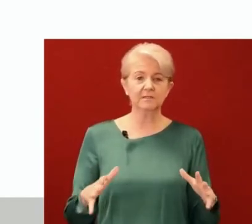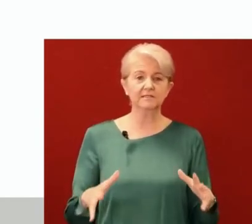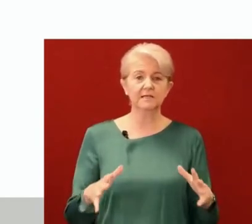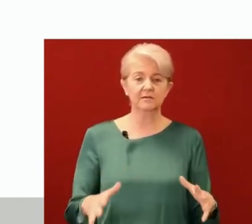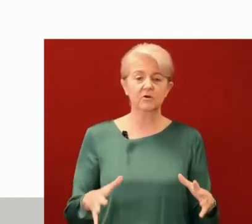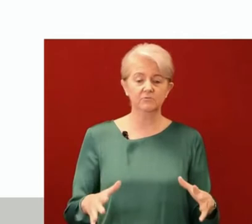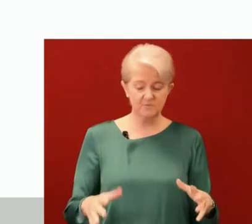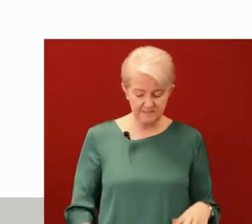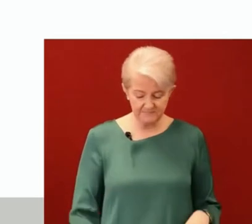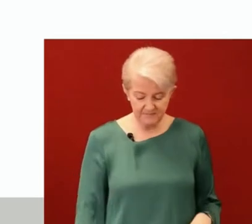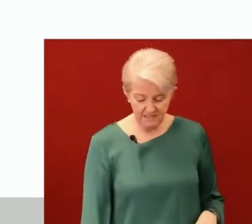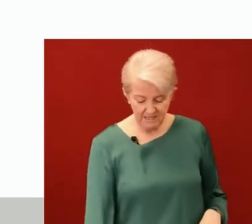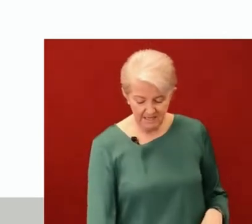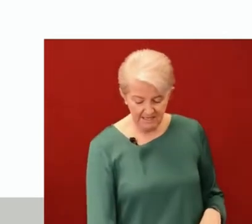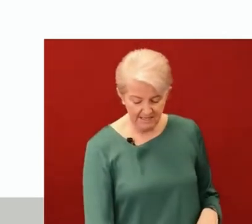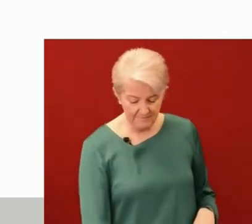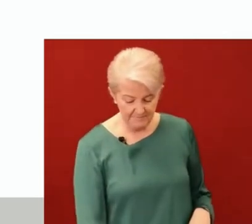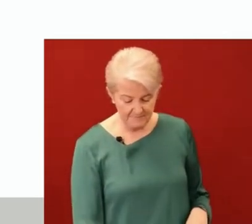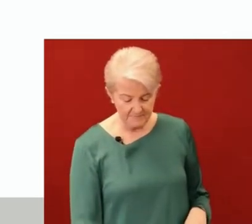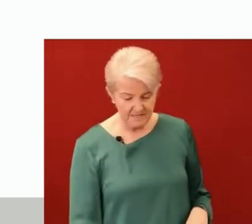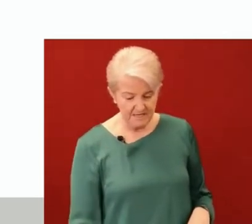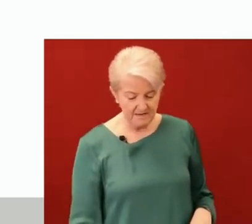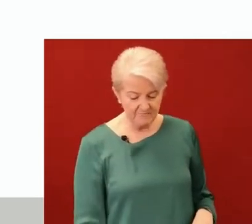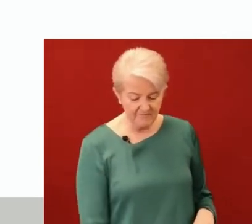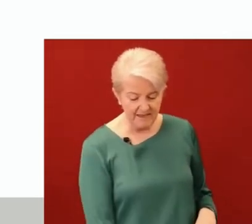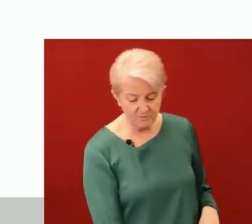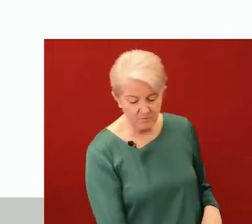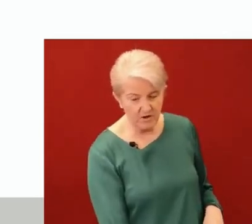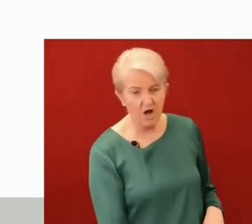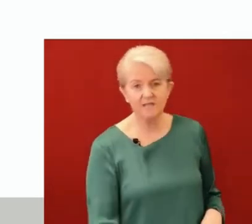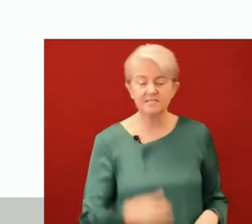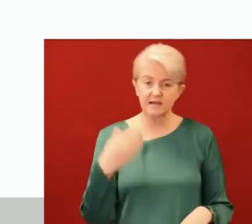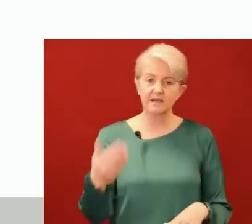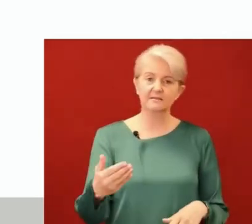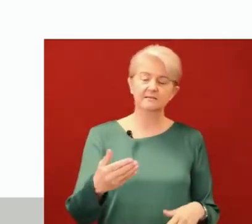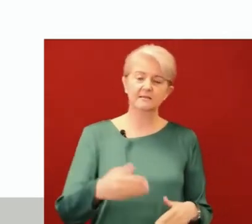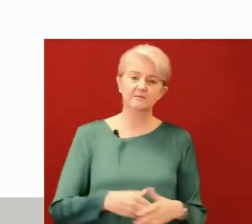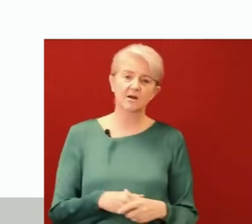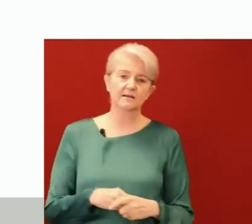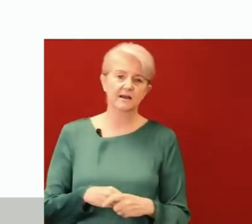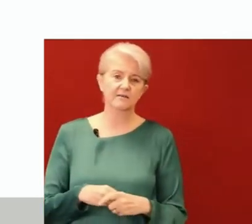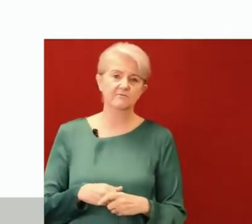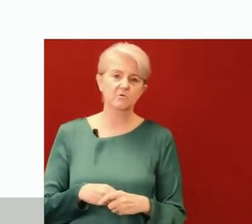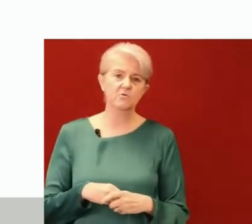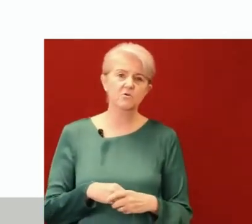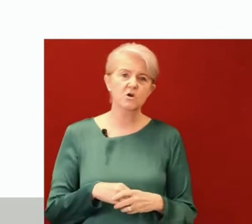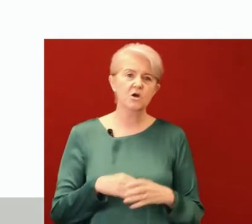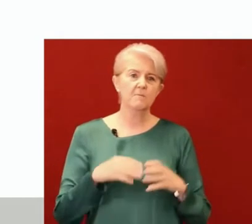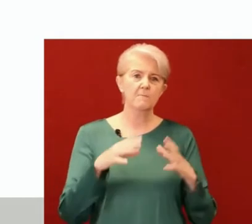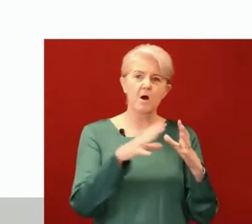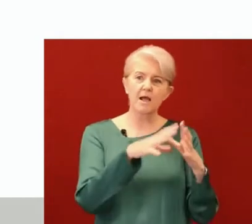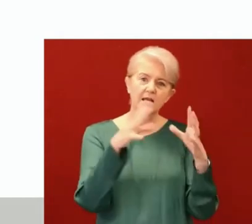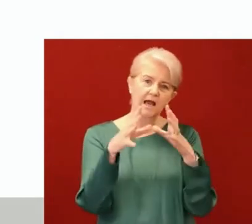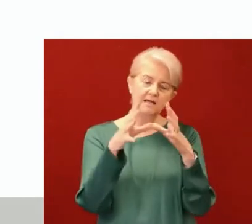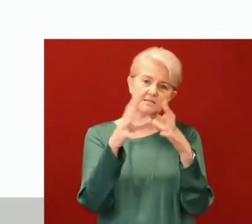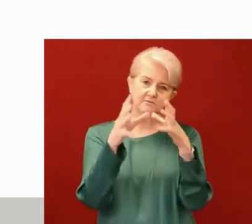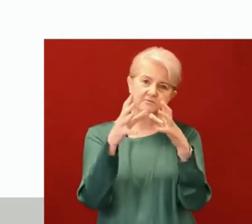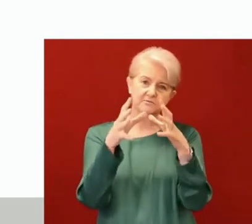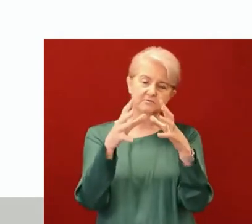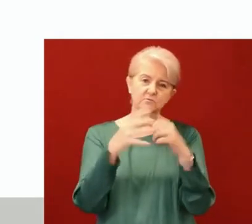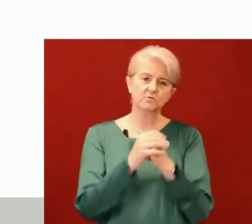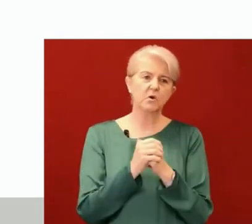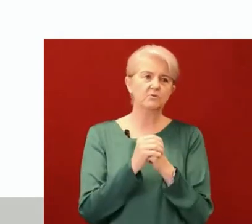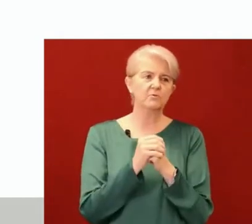a complete and utter novelty. In fact, when I started in 1984, my class